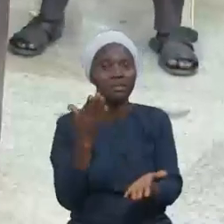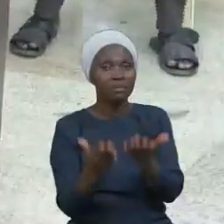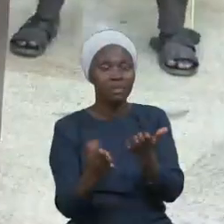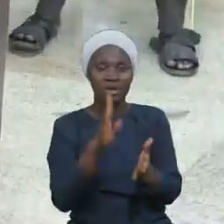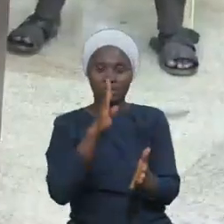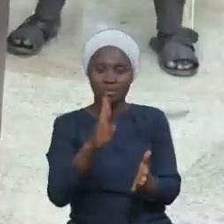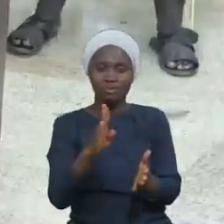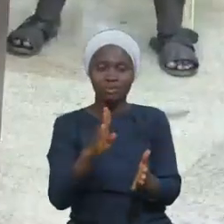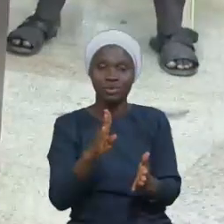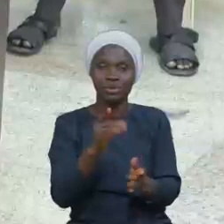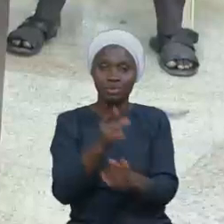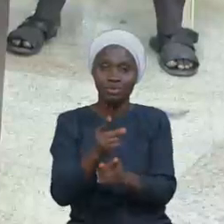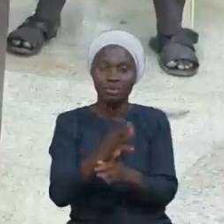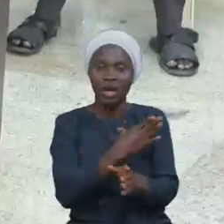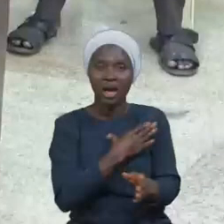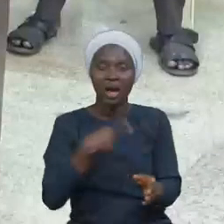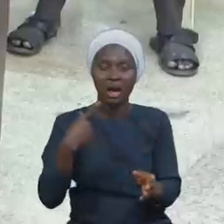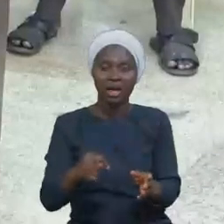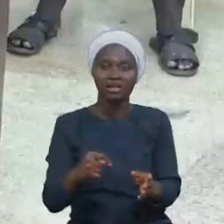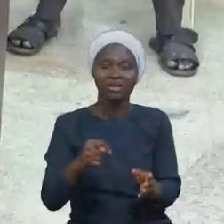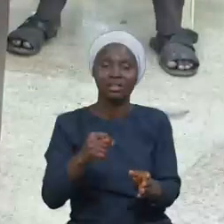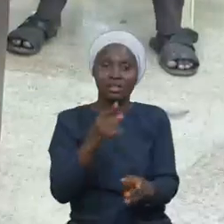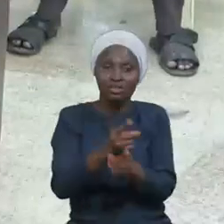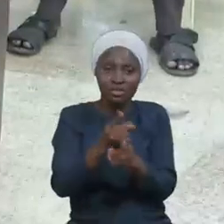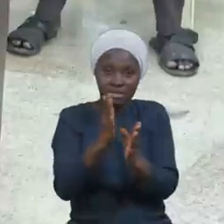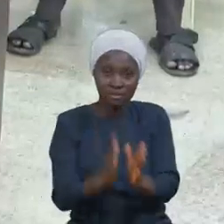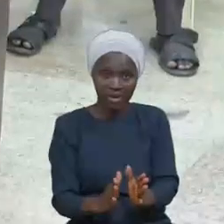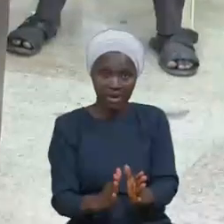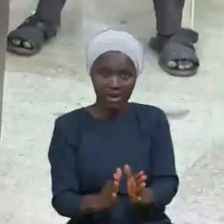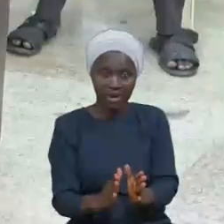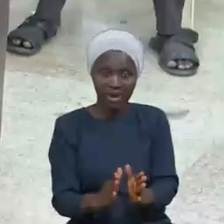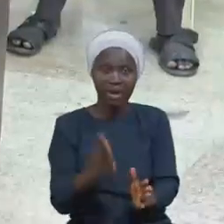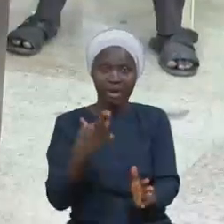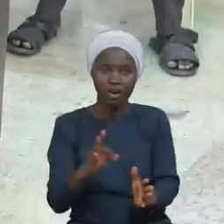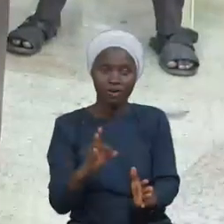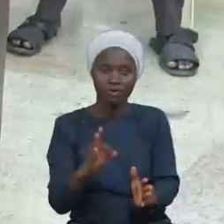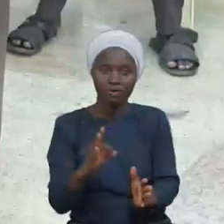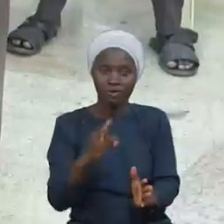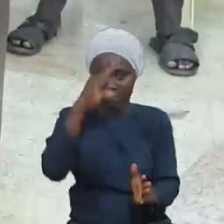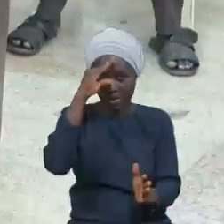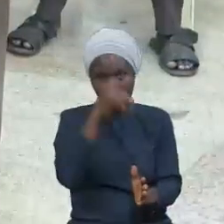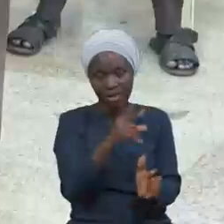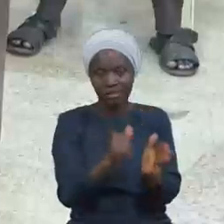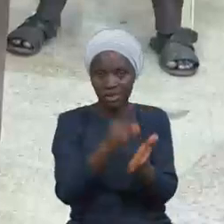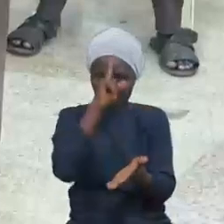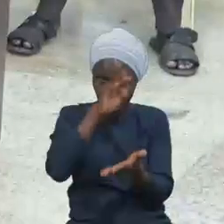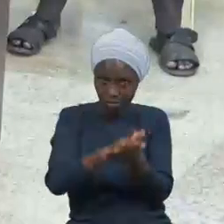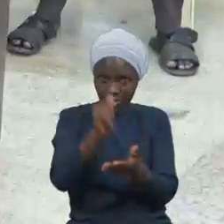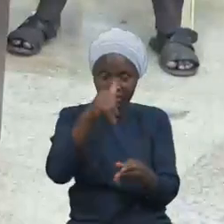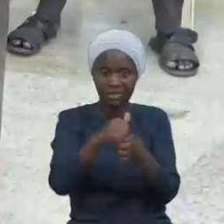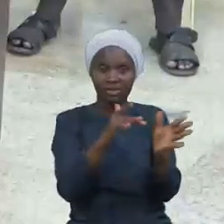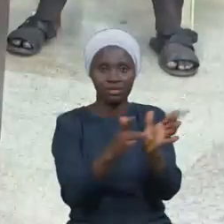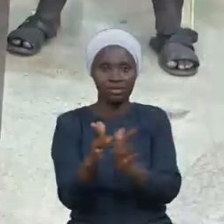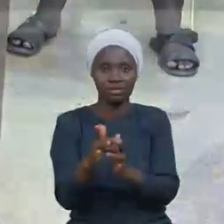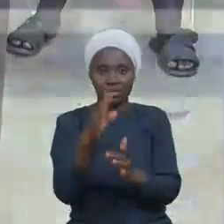might be just and the justifier of him that believeth in Jesus.